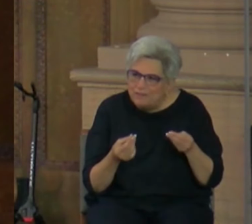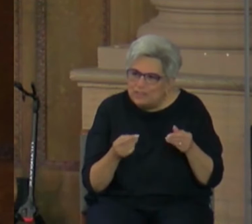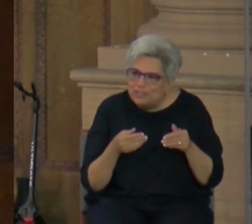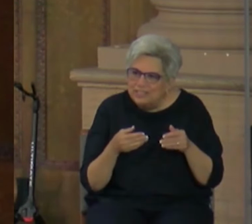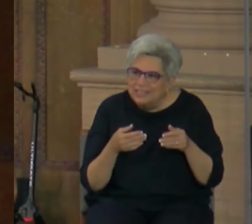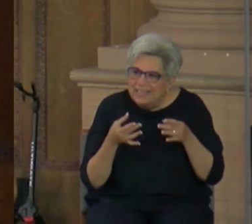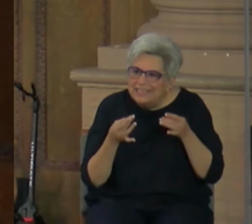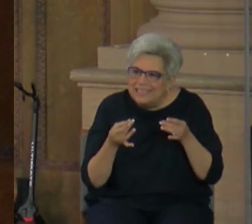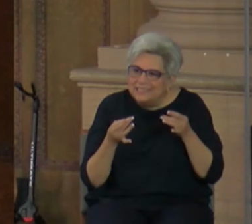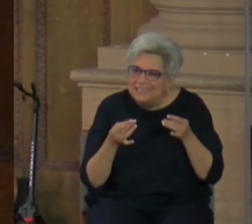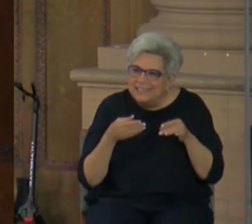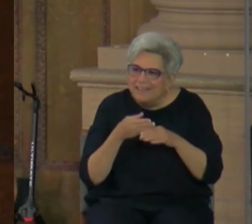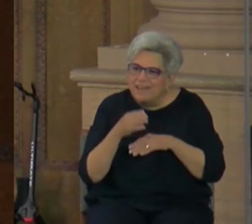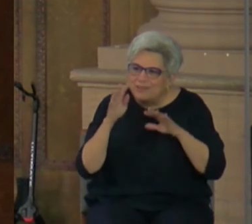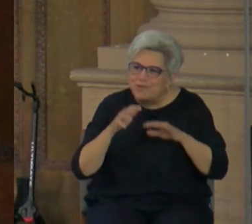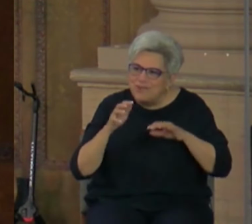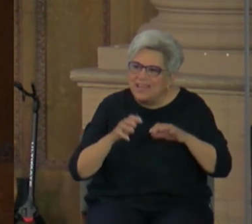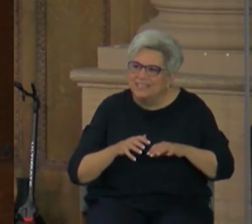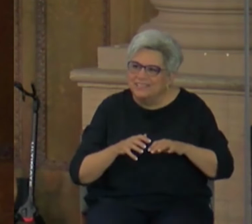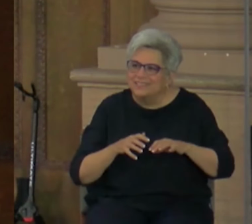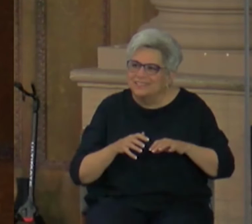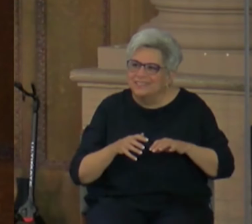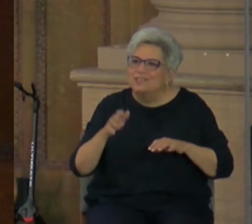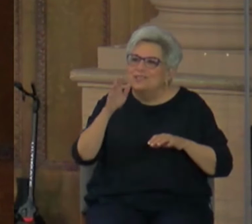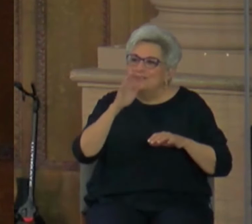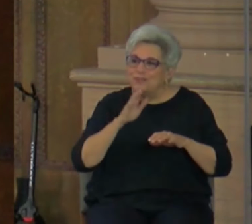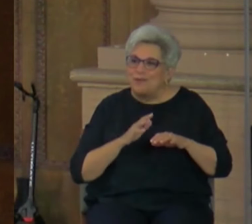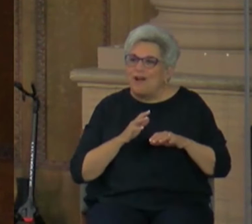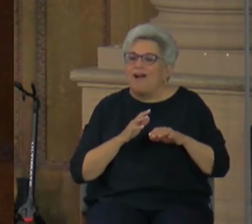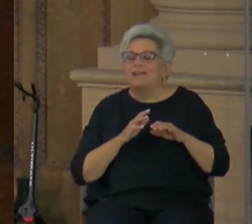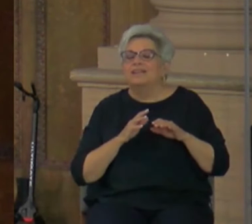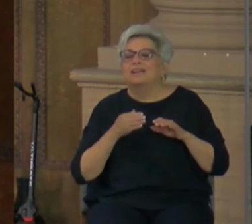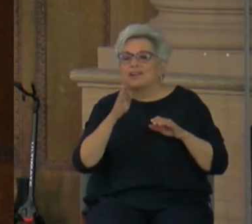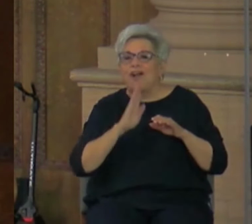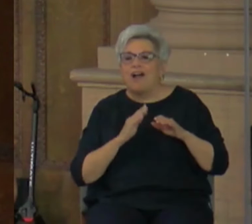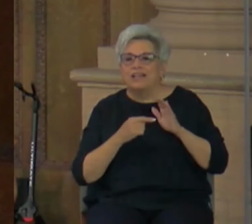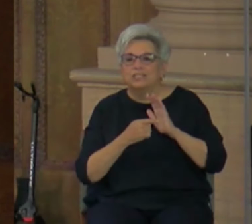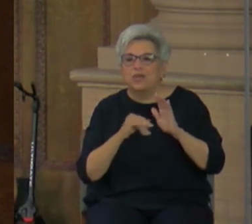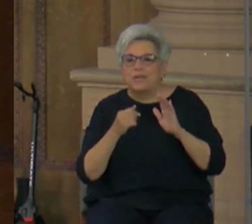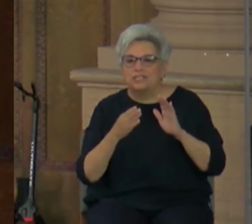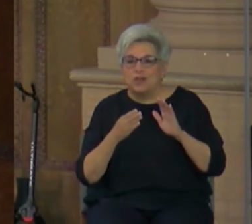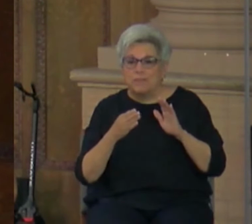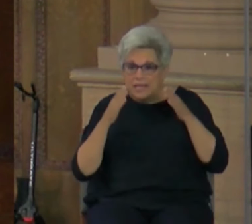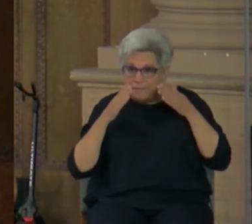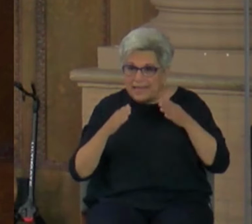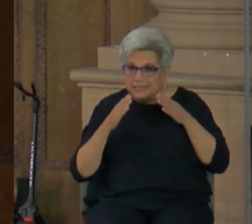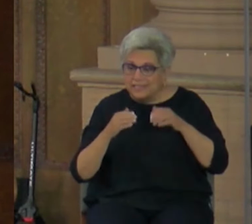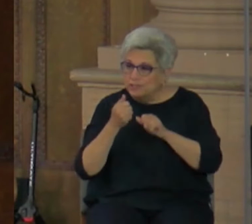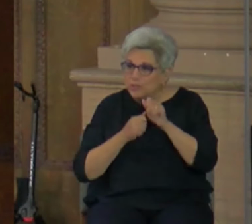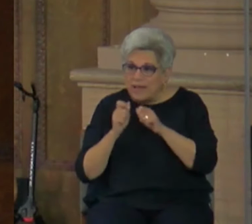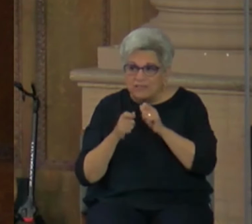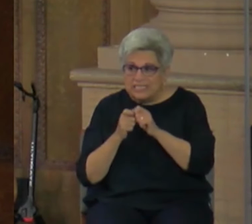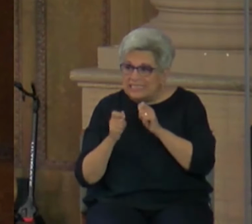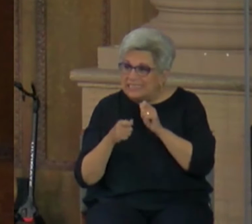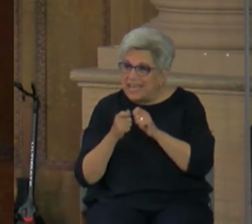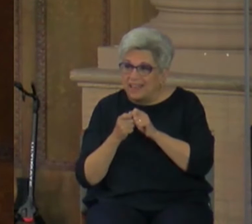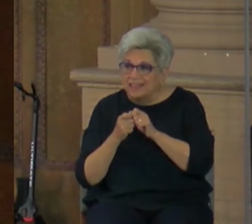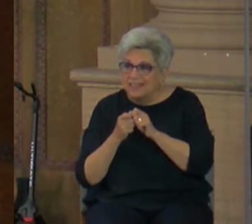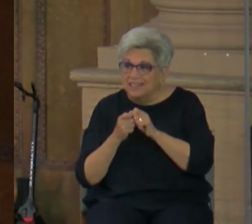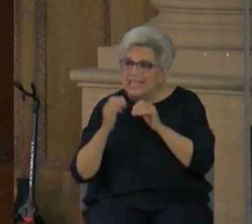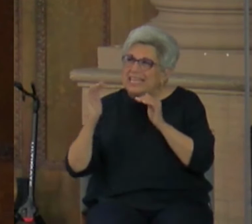rains. So he shows that he is caring, he is attentive. He shows in all this that he's far above us and he can comprehend what we